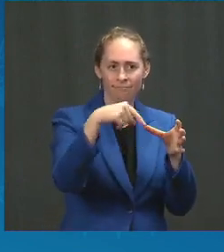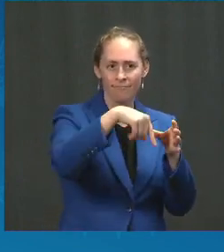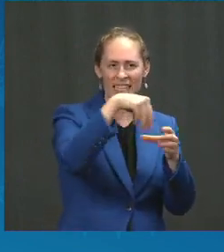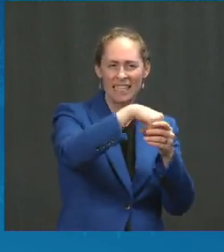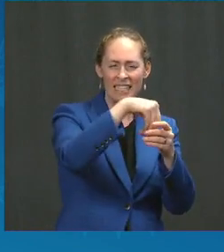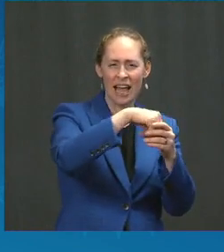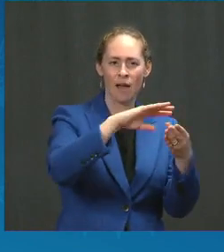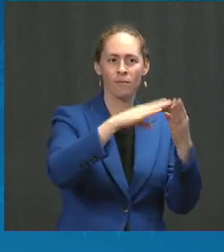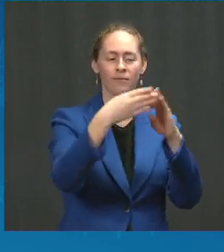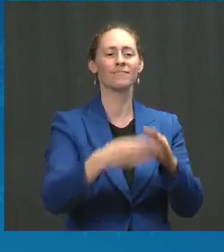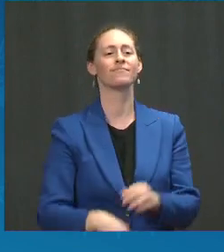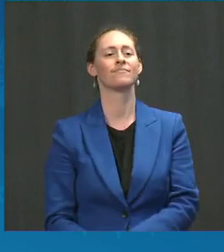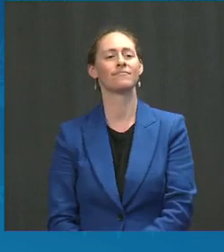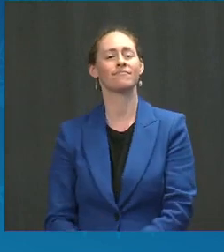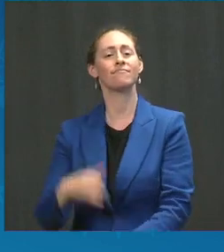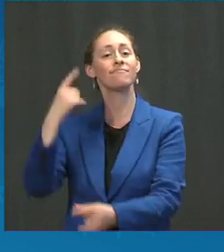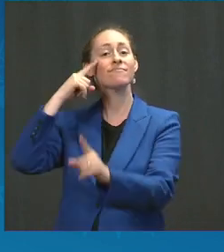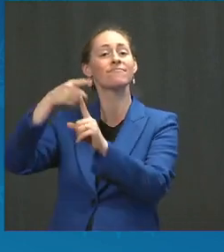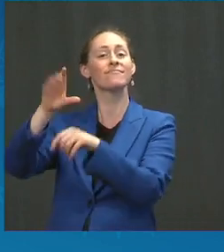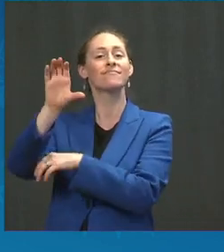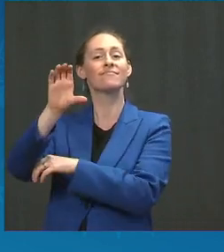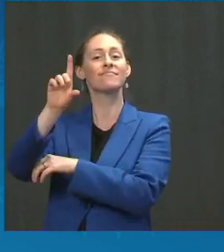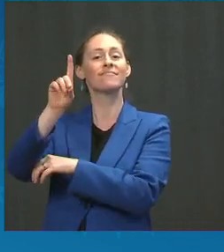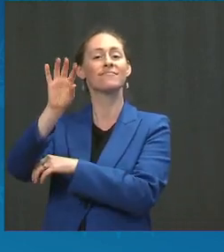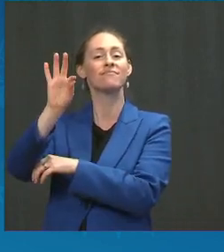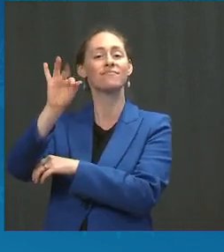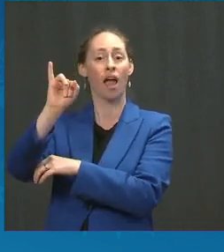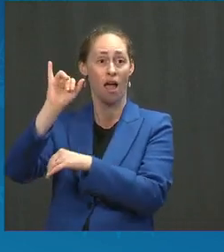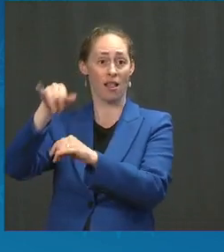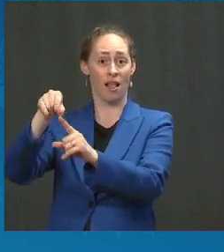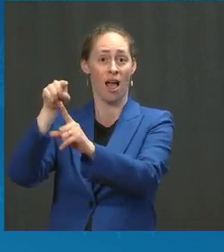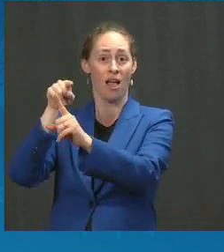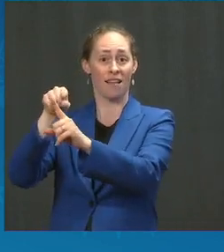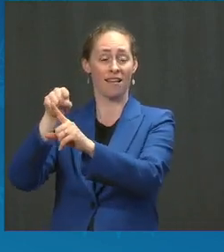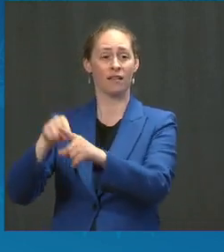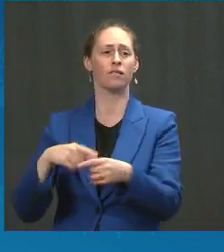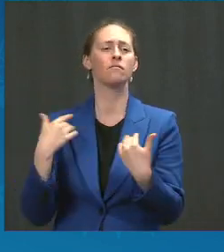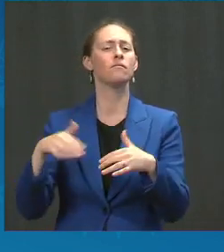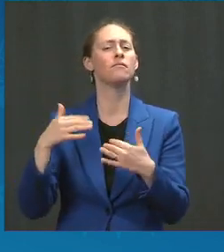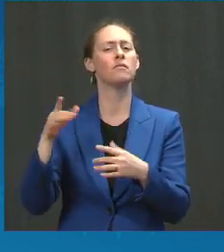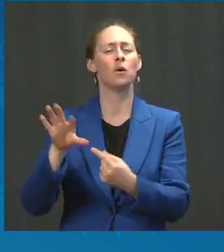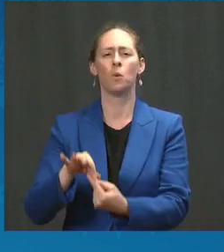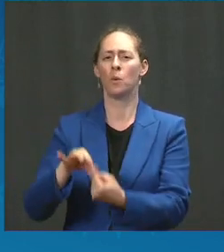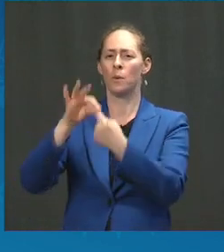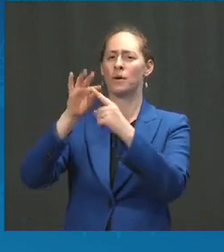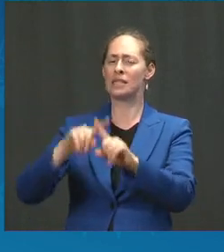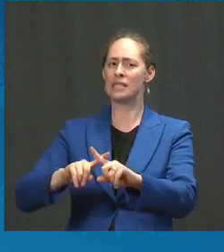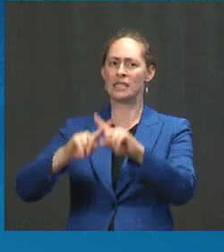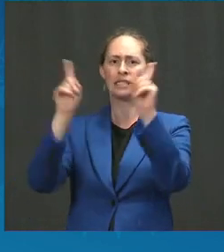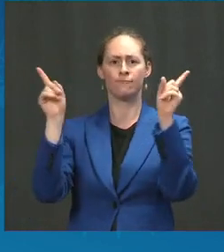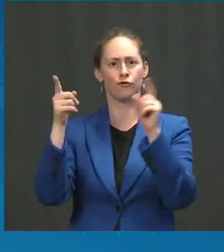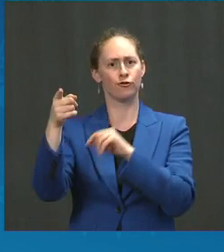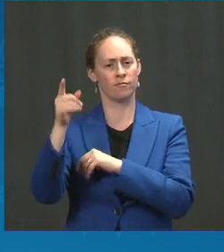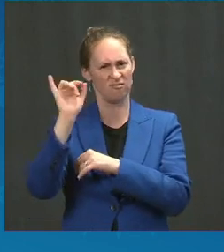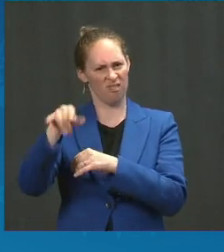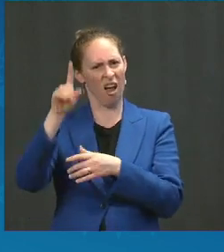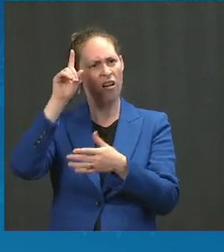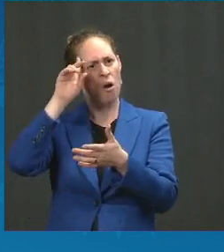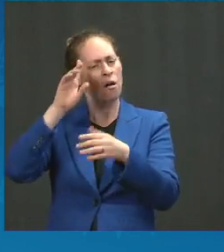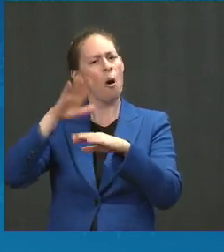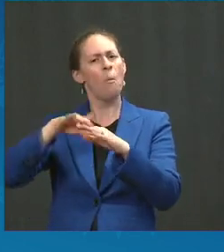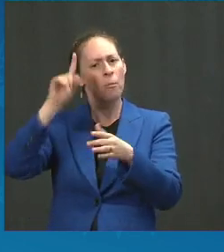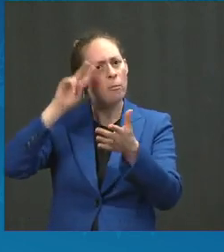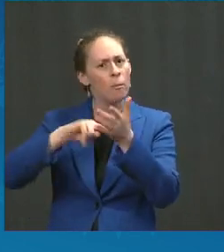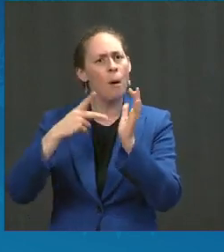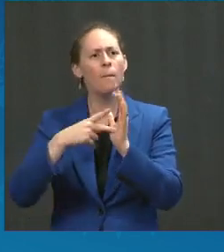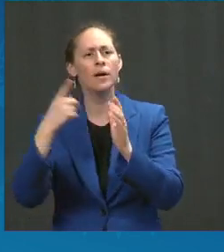lenders, they are uniquely designed and exist. It's almost the culture of their